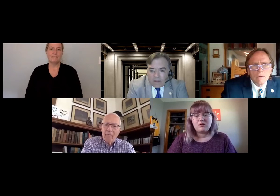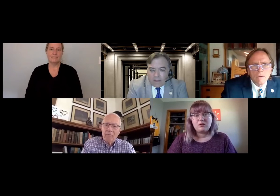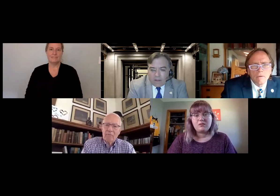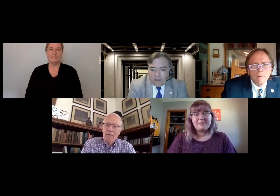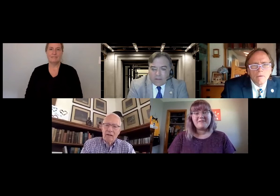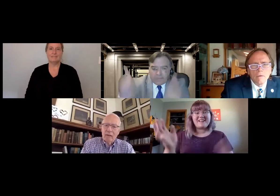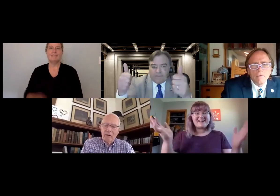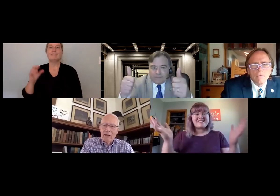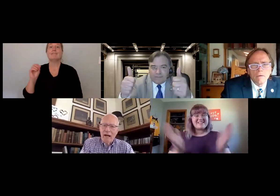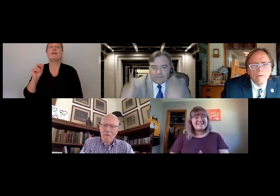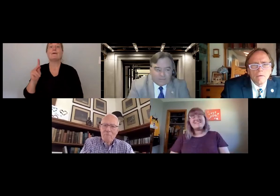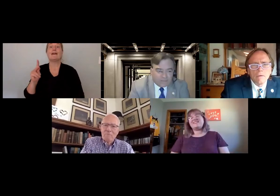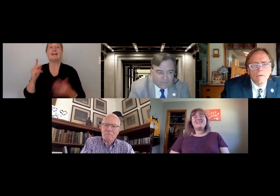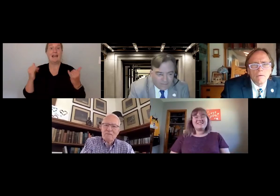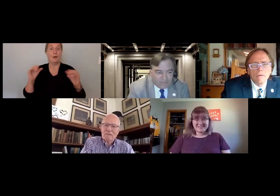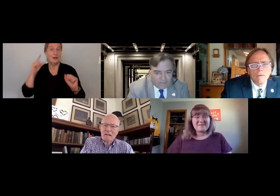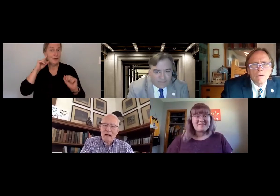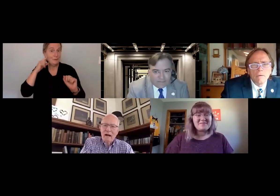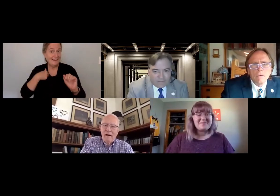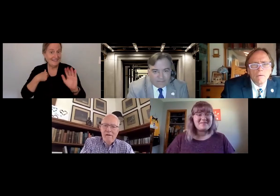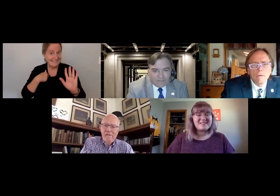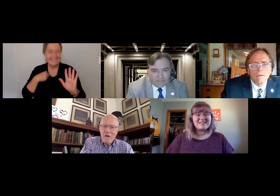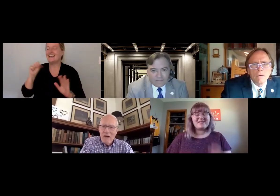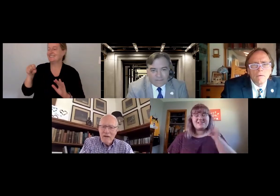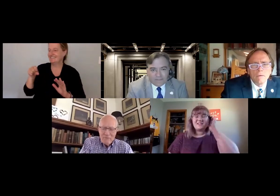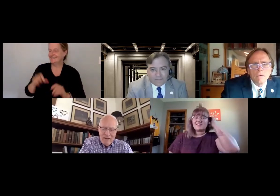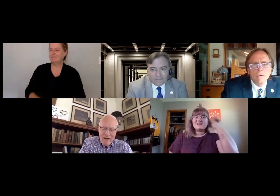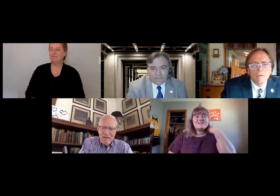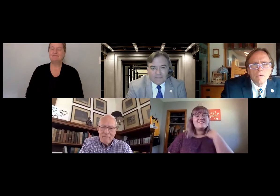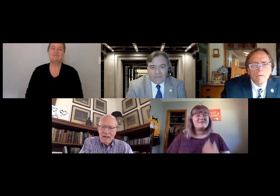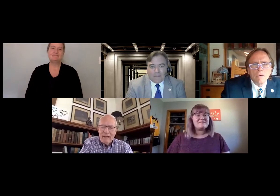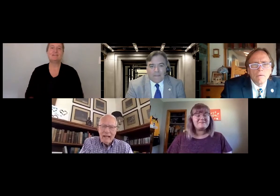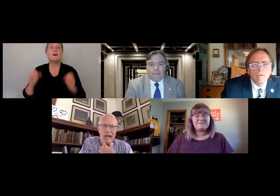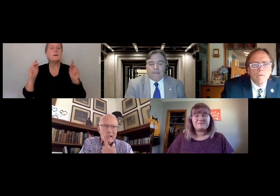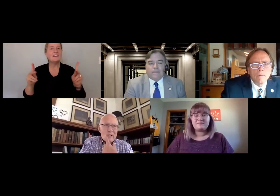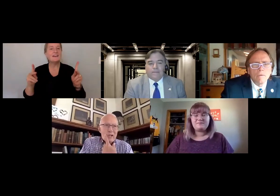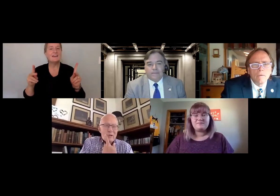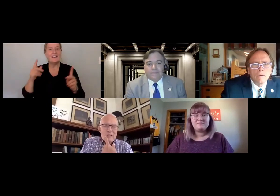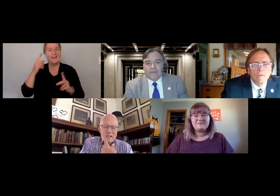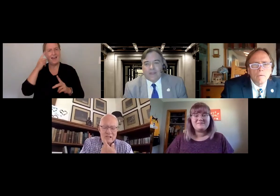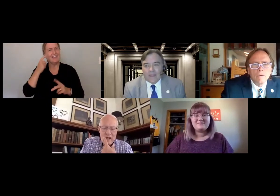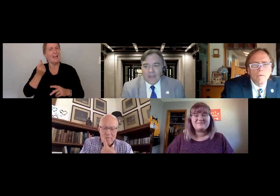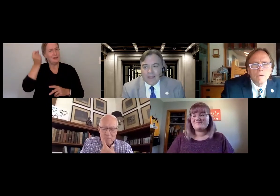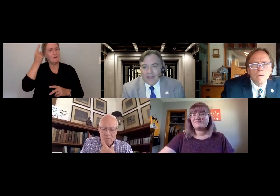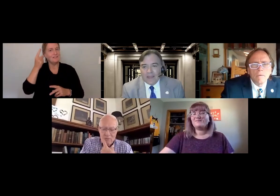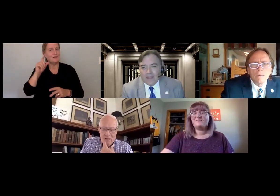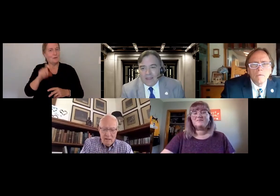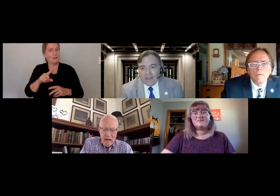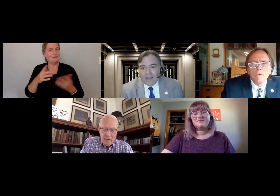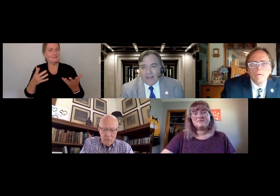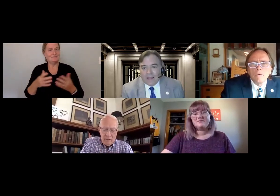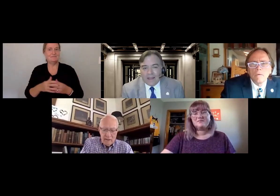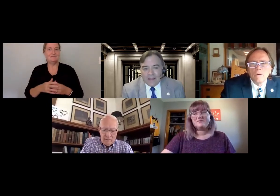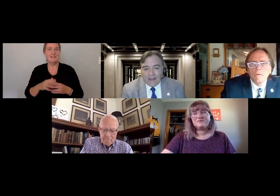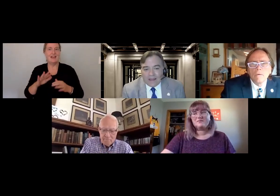Okay. Perfect. Can you hear me now? Yep. Okay. All right. I think I got the question, which is how